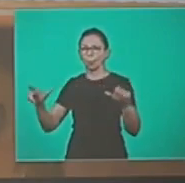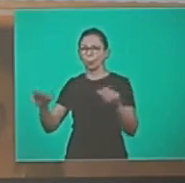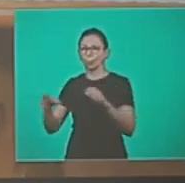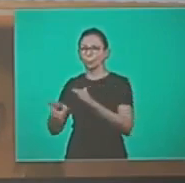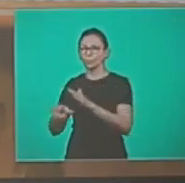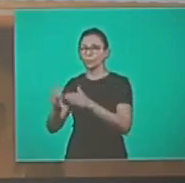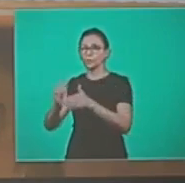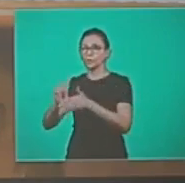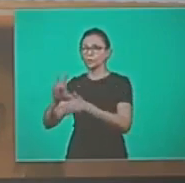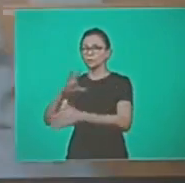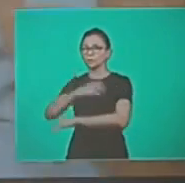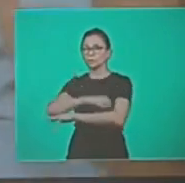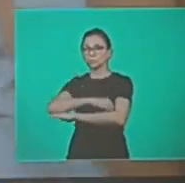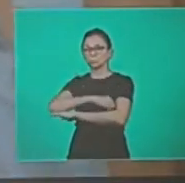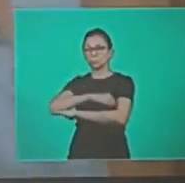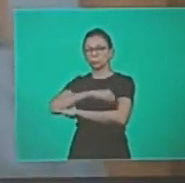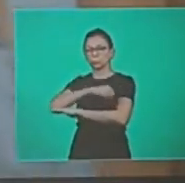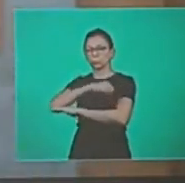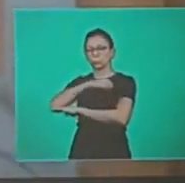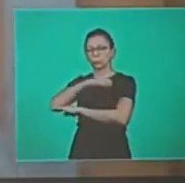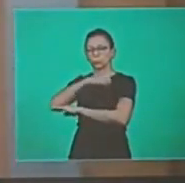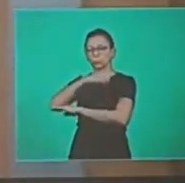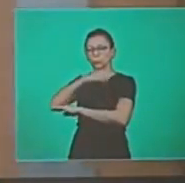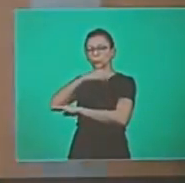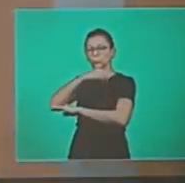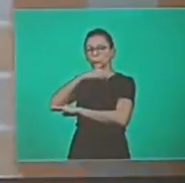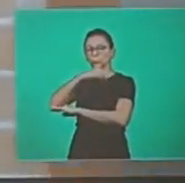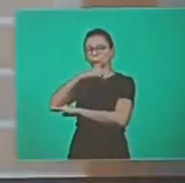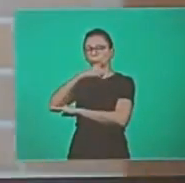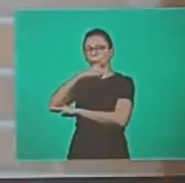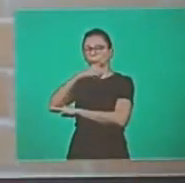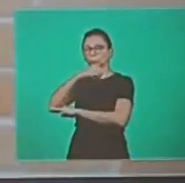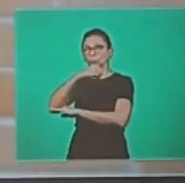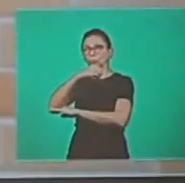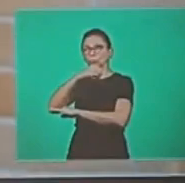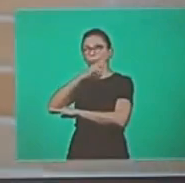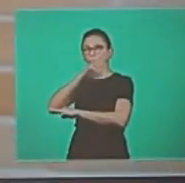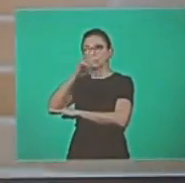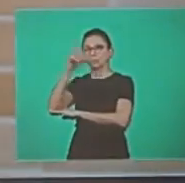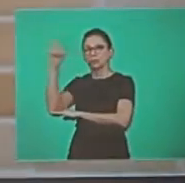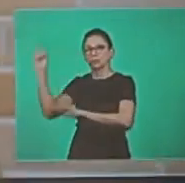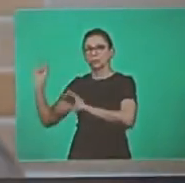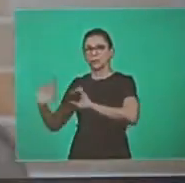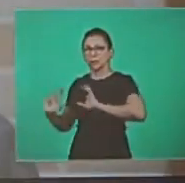to the end. So even before the day start,